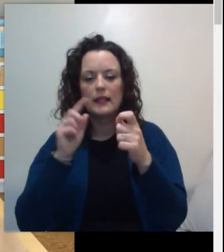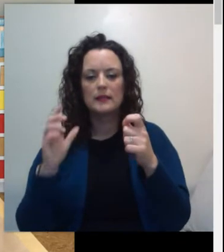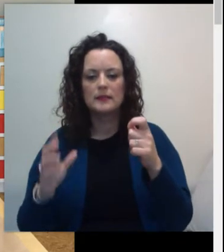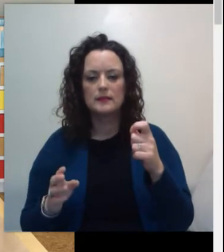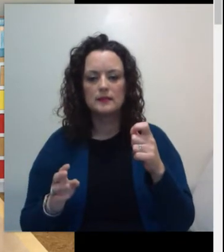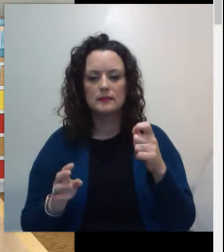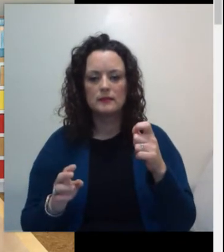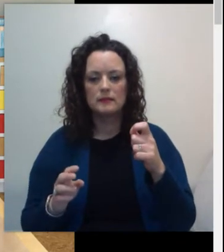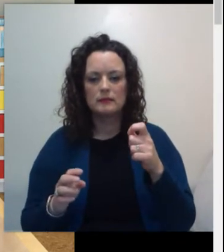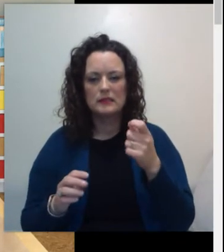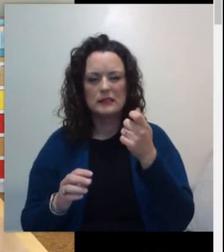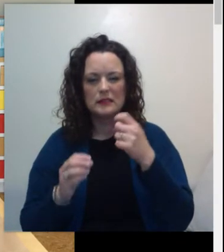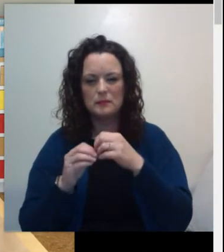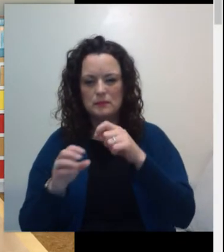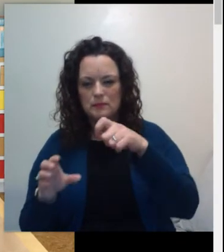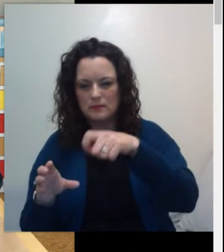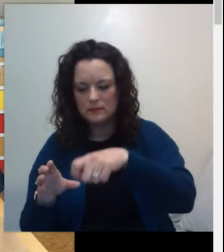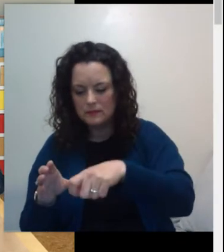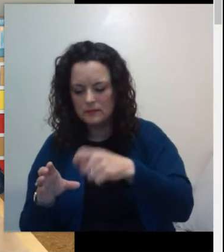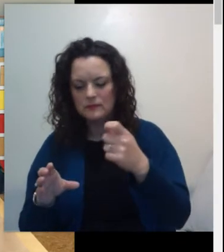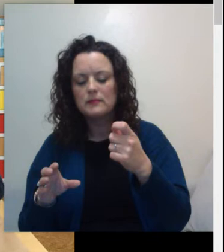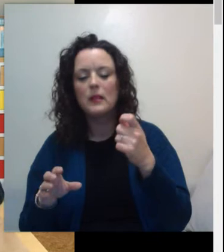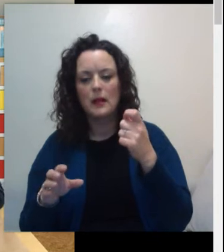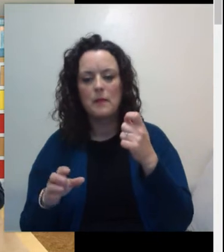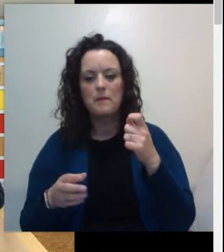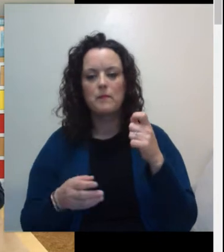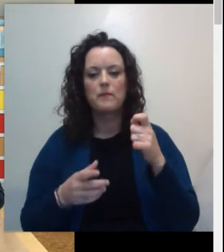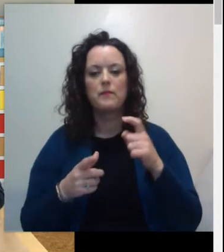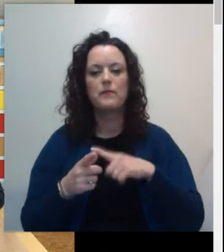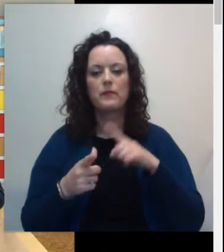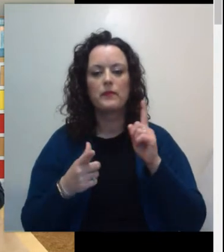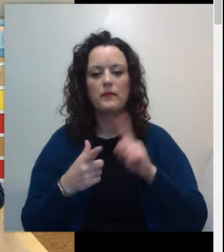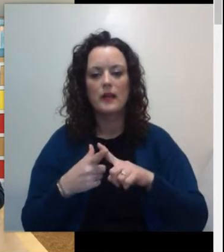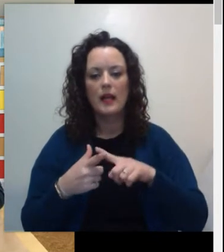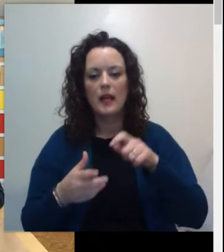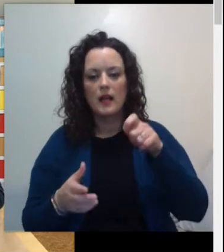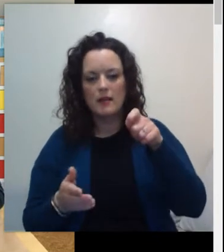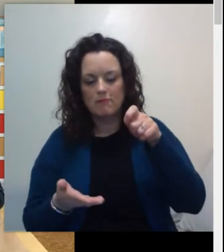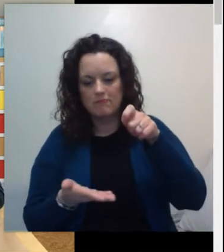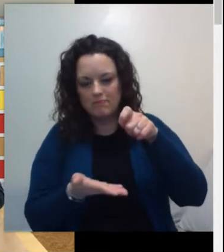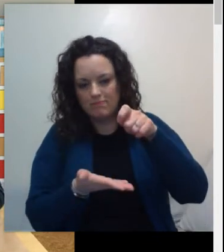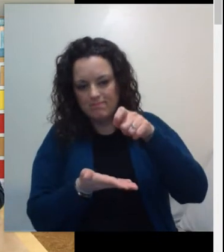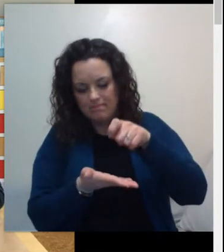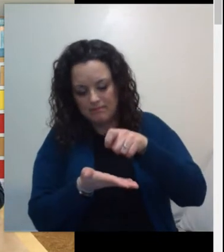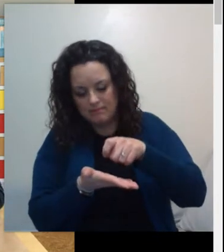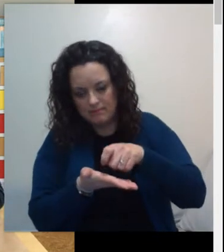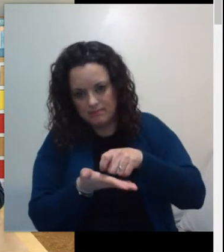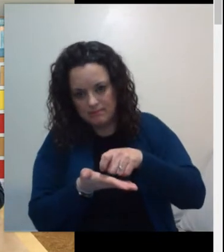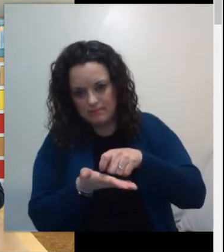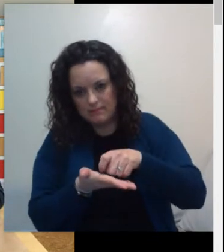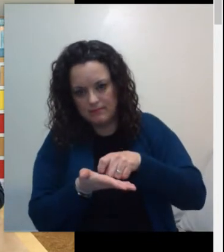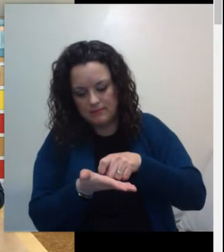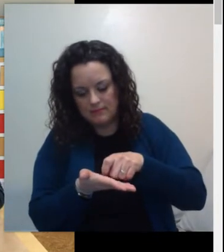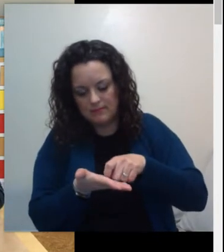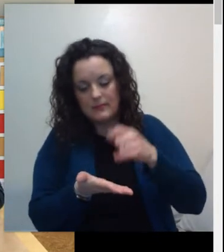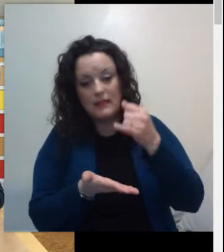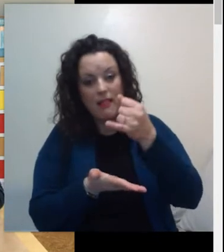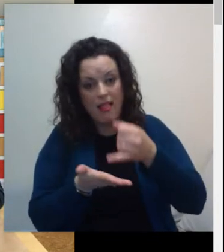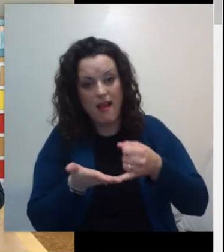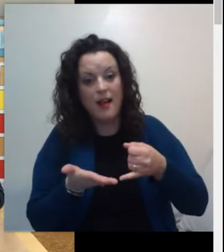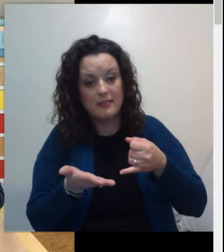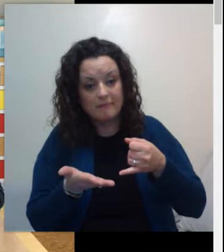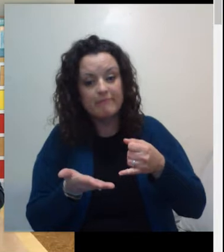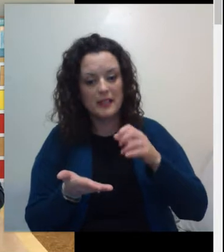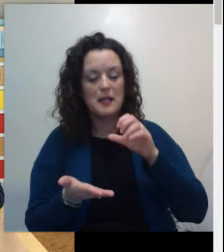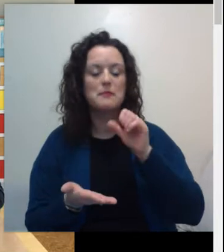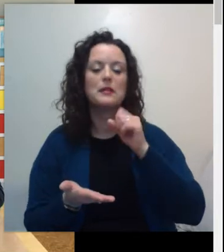enough ink. Oh, there we go. And then press it, and you get a line. Yep, this is